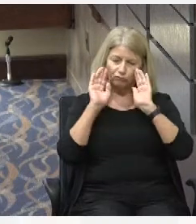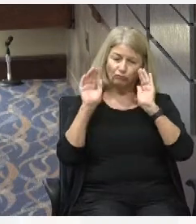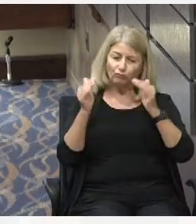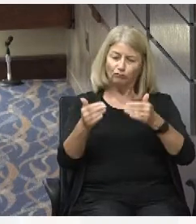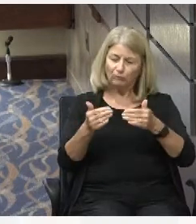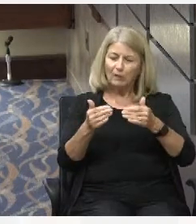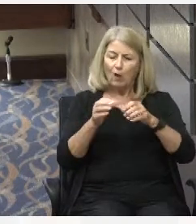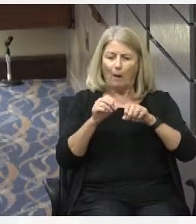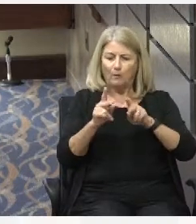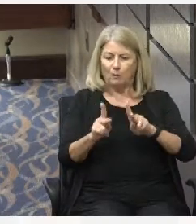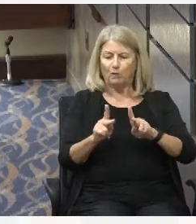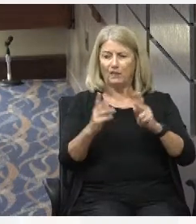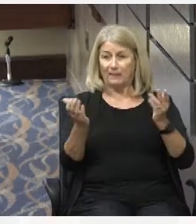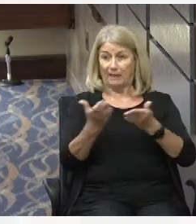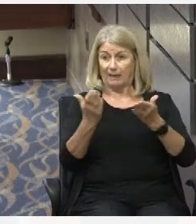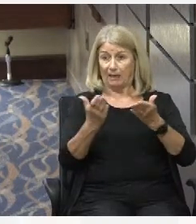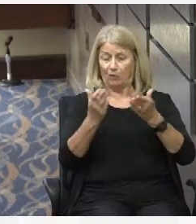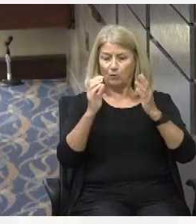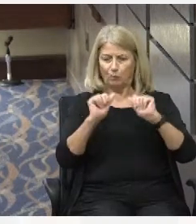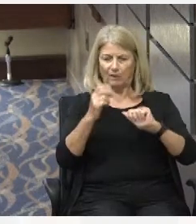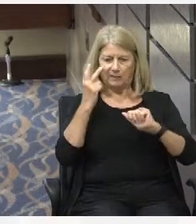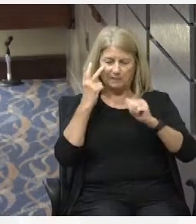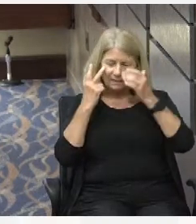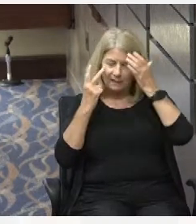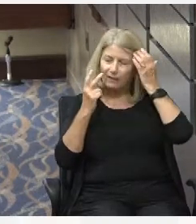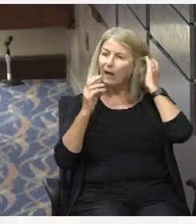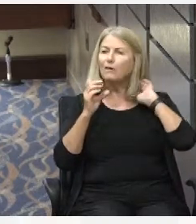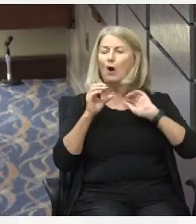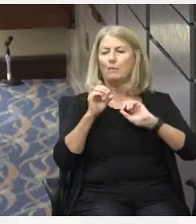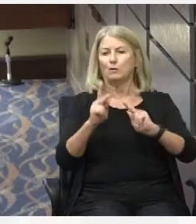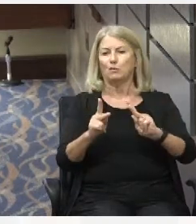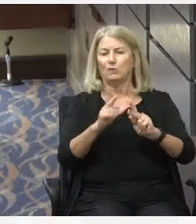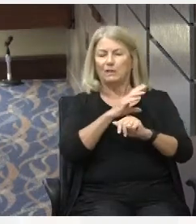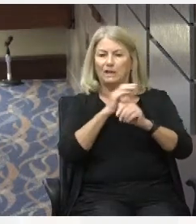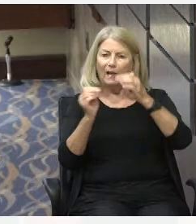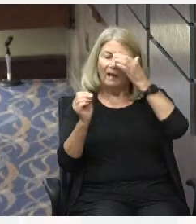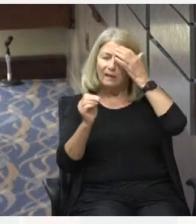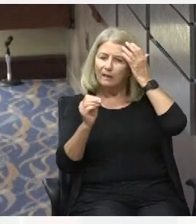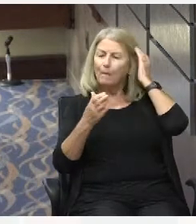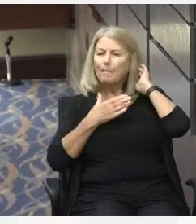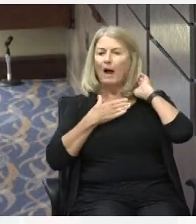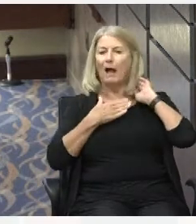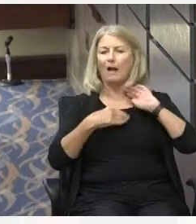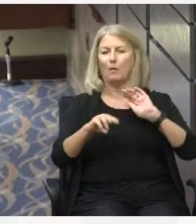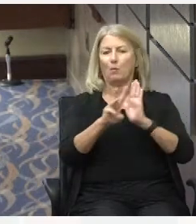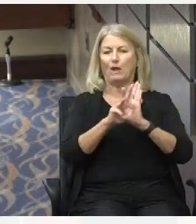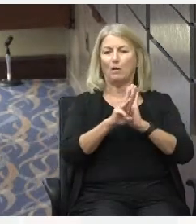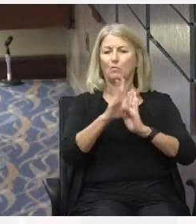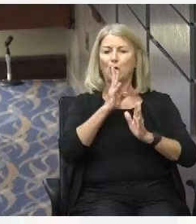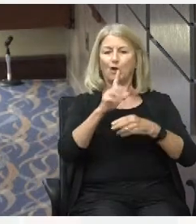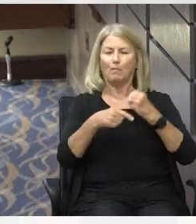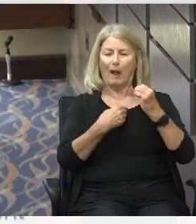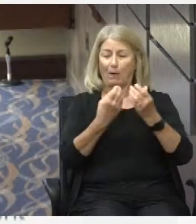it's opportunities here. You can see our bid opportunities, incentives. This Why Waco talks about some of our economic